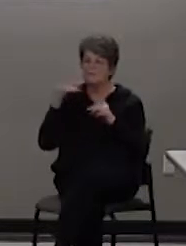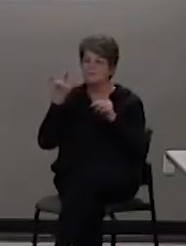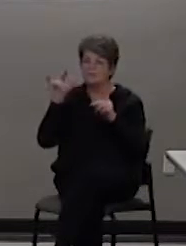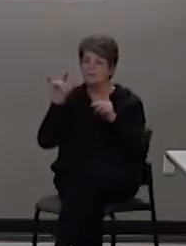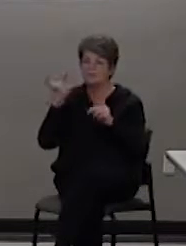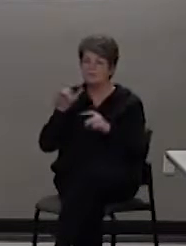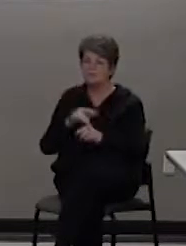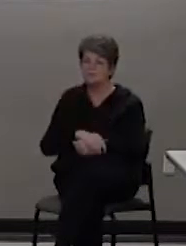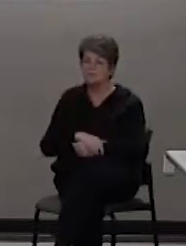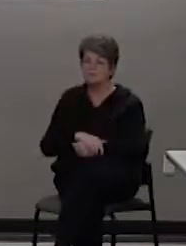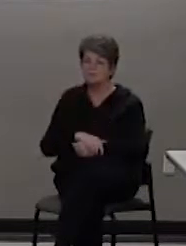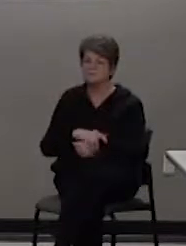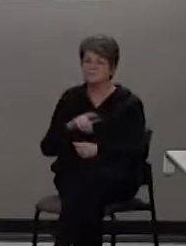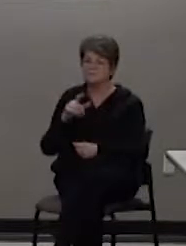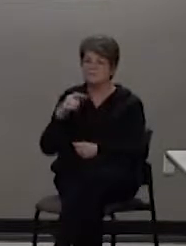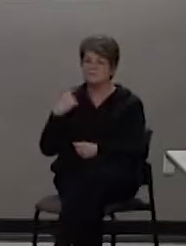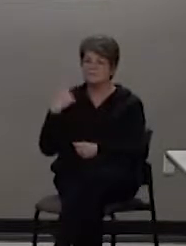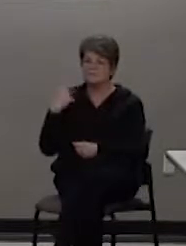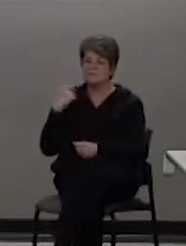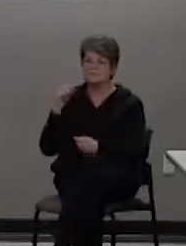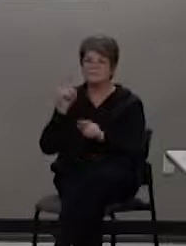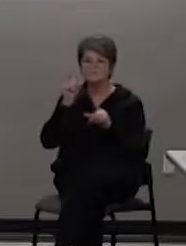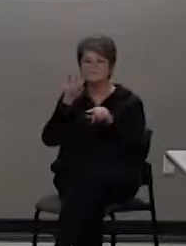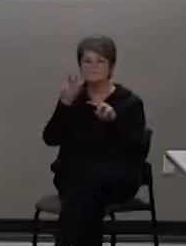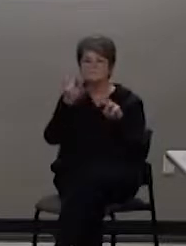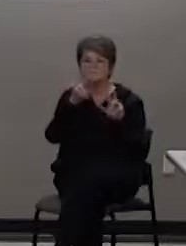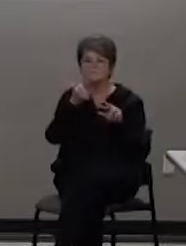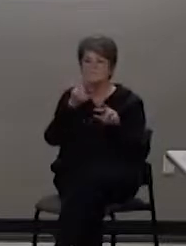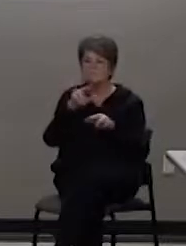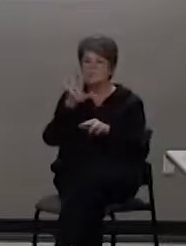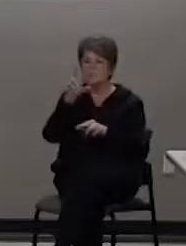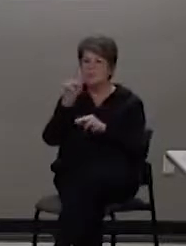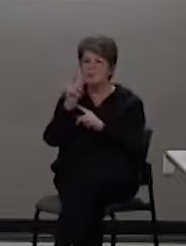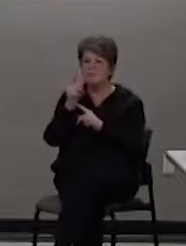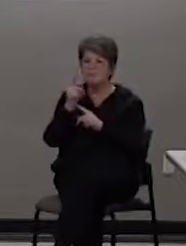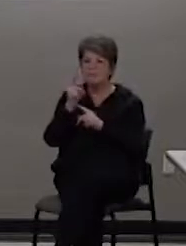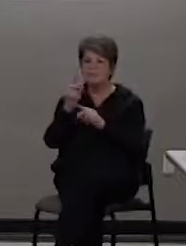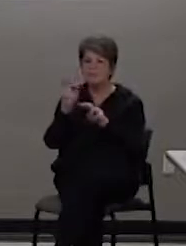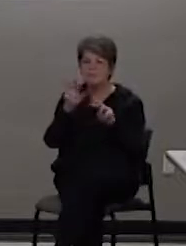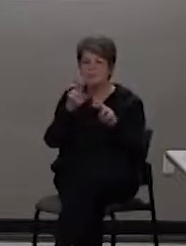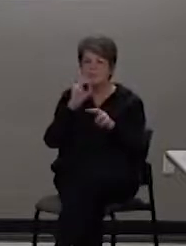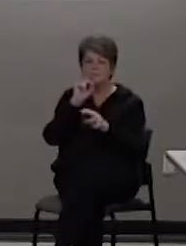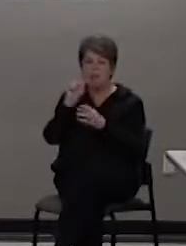A lot of people in Brooklyn don't even know how terrific that airport is. Lauren and I took the 30-minute tour for an hour and a half.